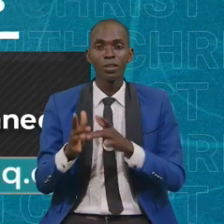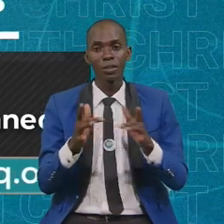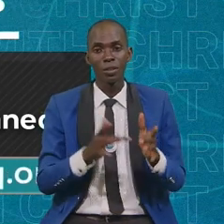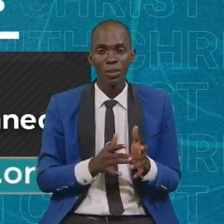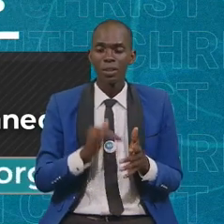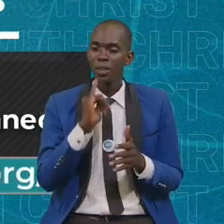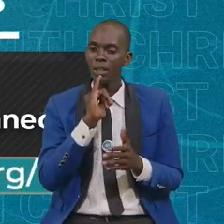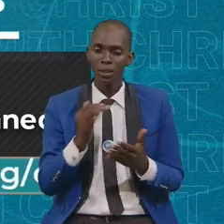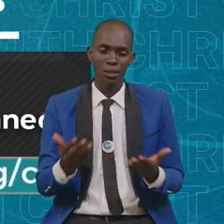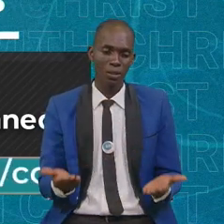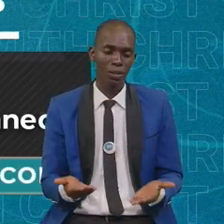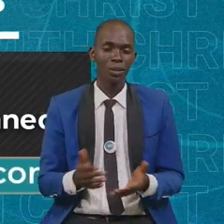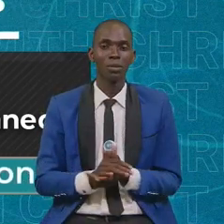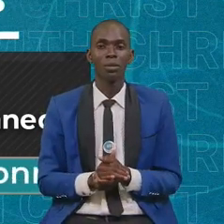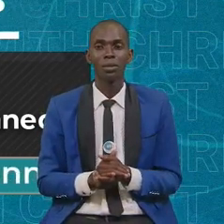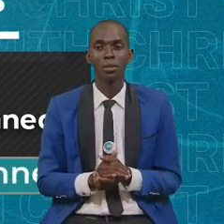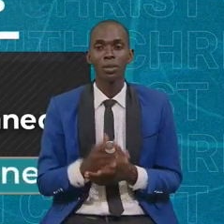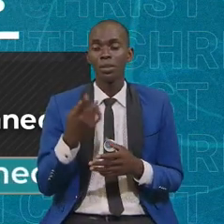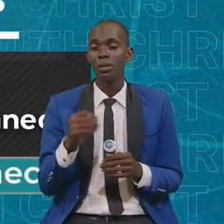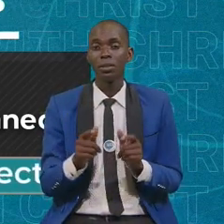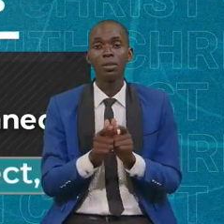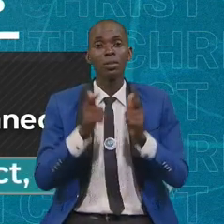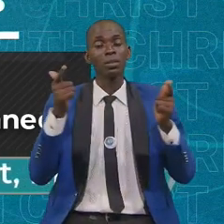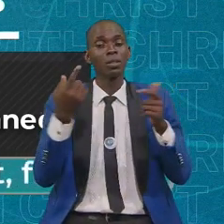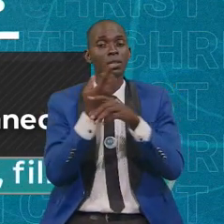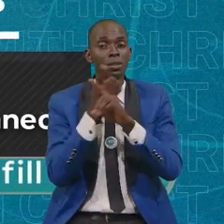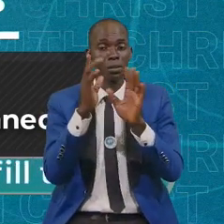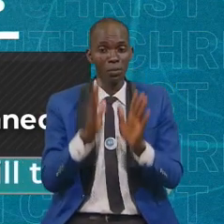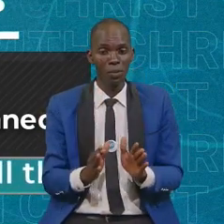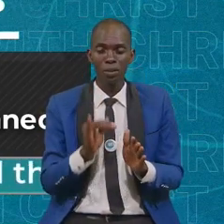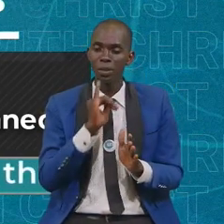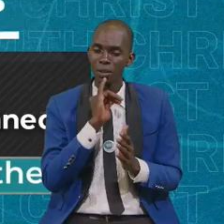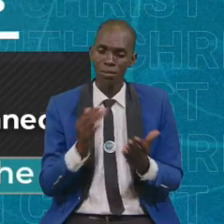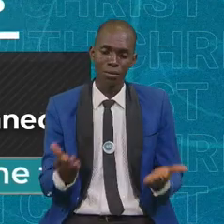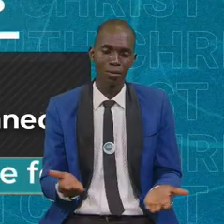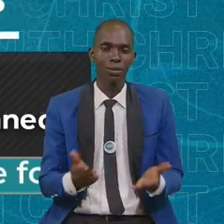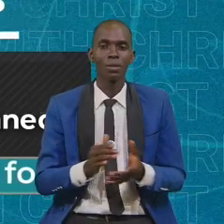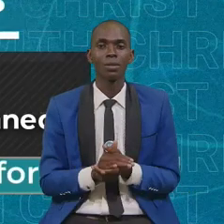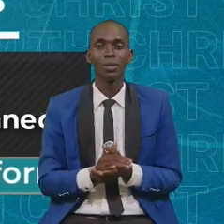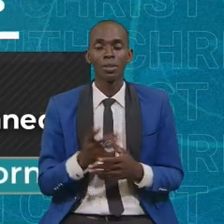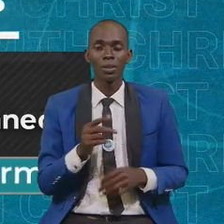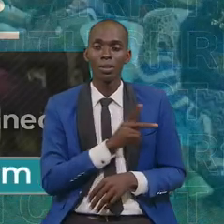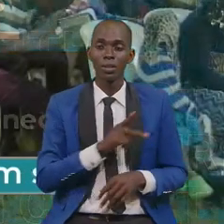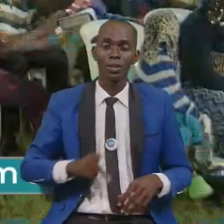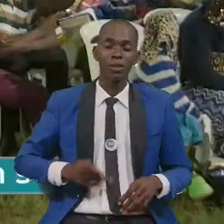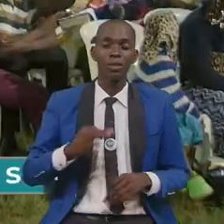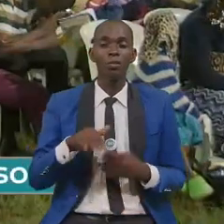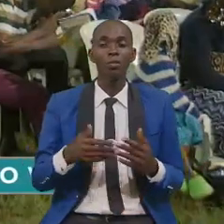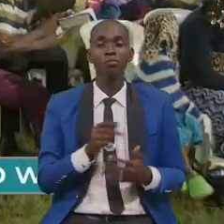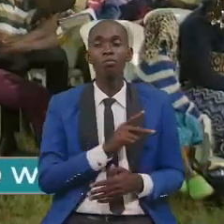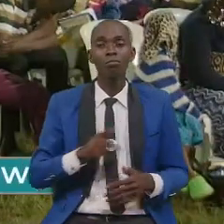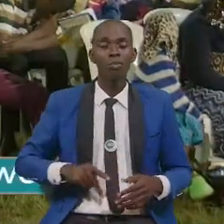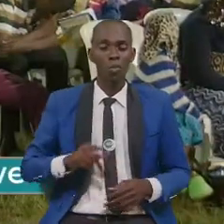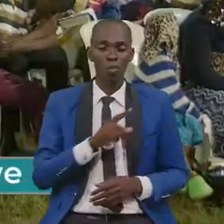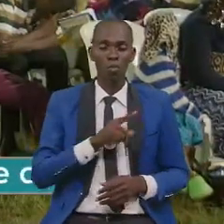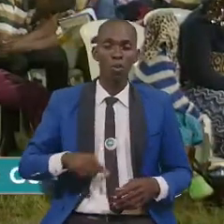here. The great deliverer is here. The King of Kings and the Lord of Lords.